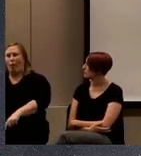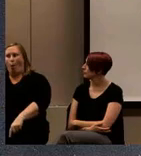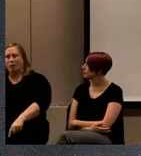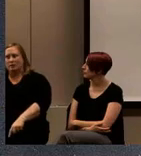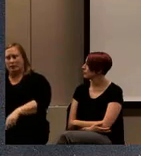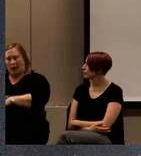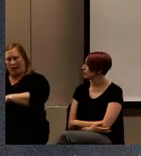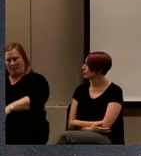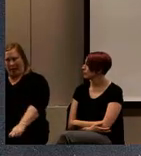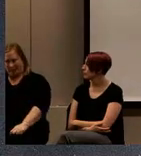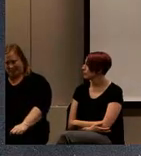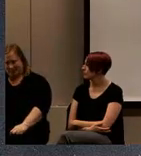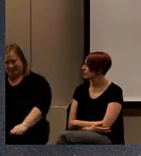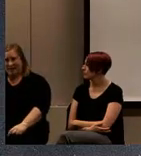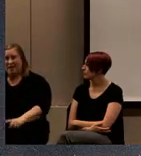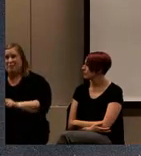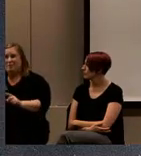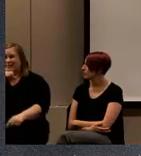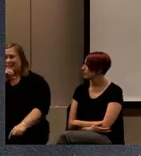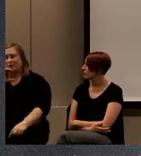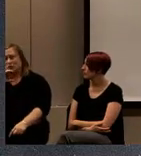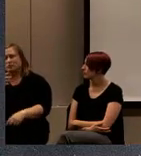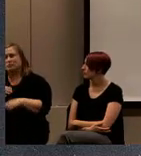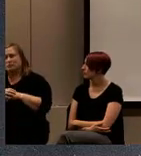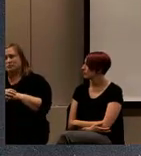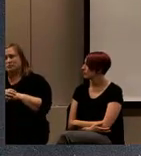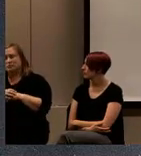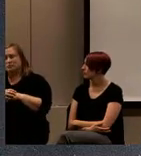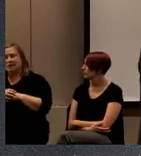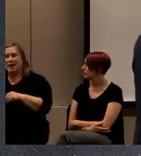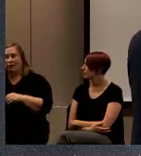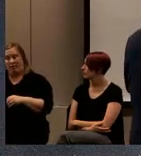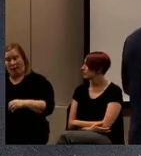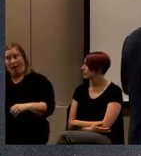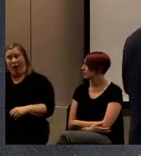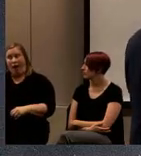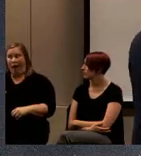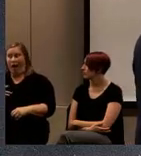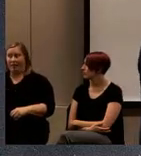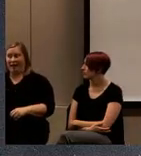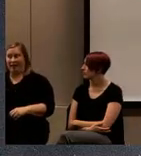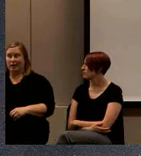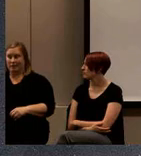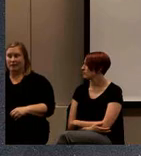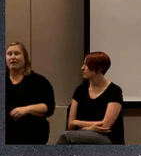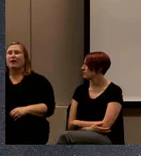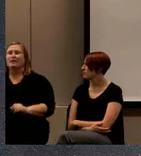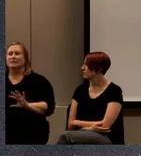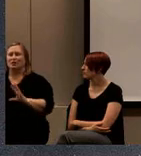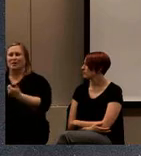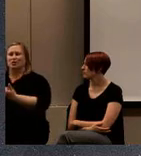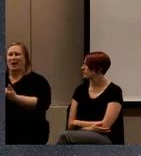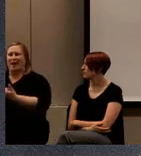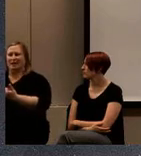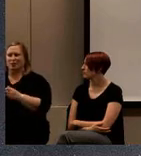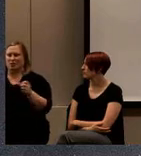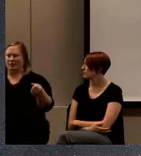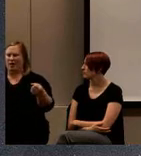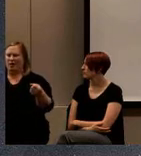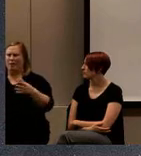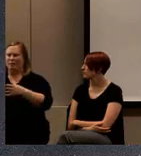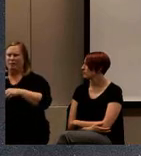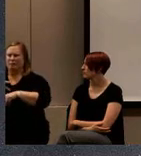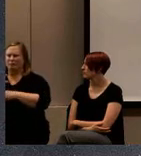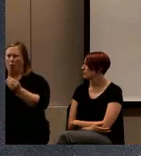the camera. Well, for seniors, you know, who are reaping the benefit of the camera, they still have that challenge of doing the physical